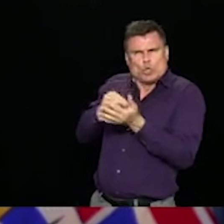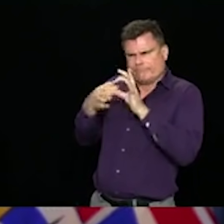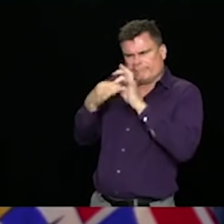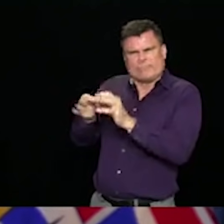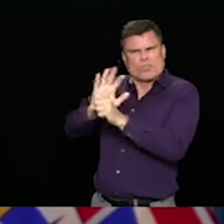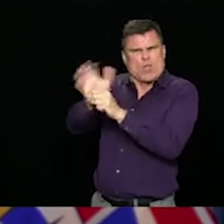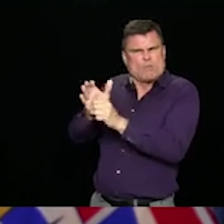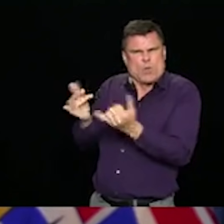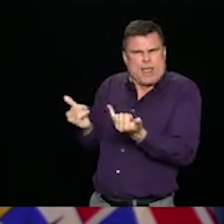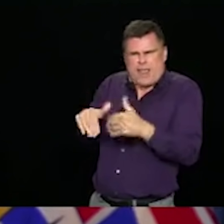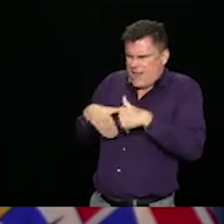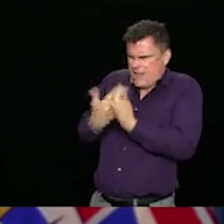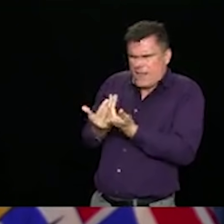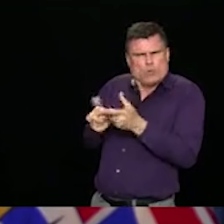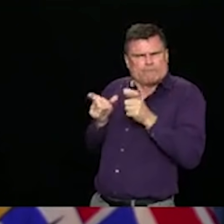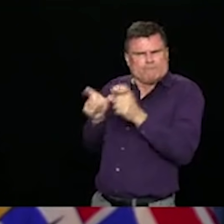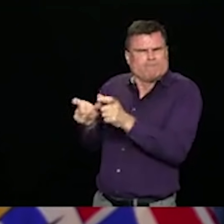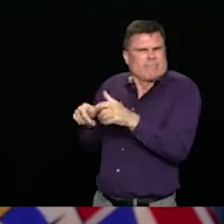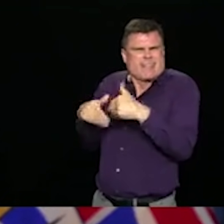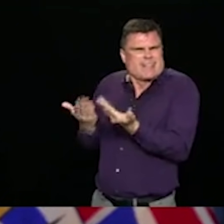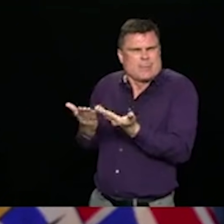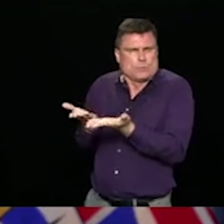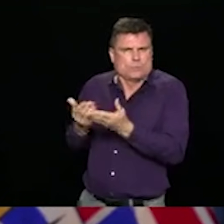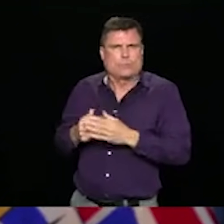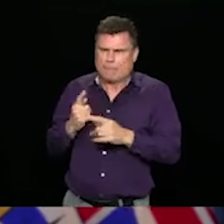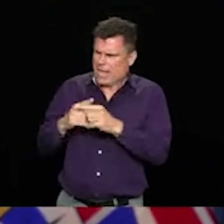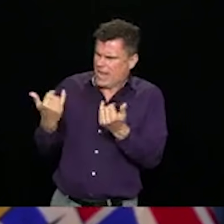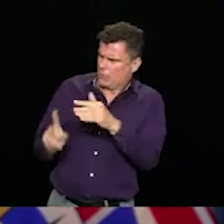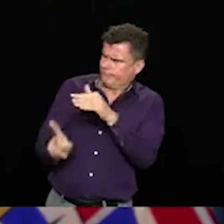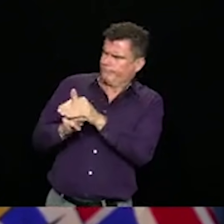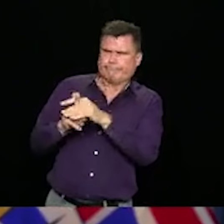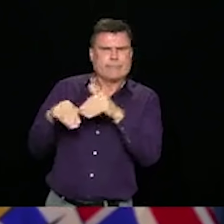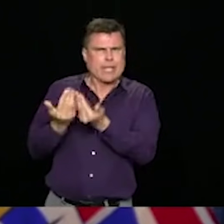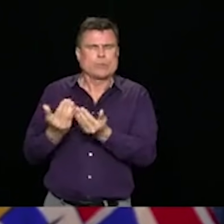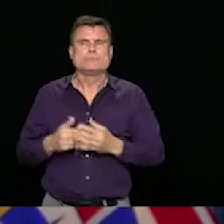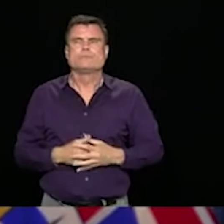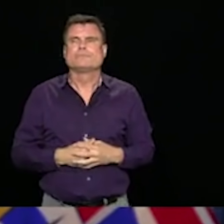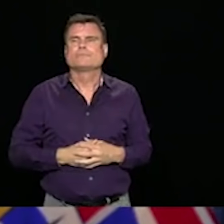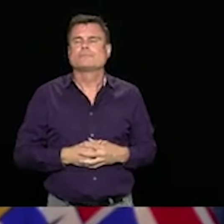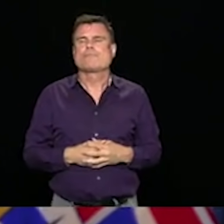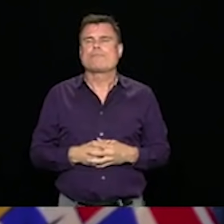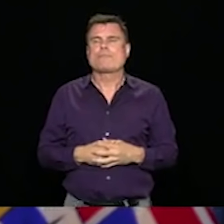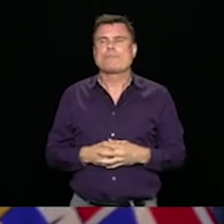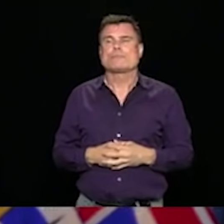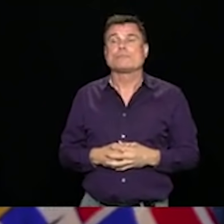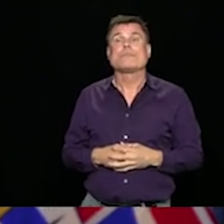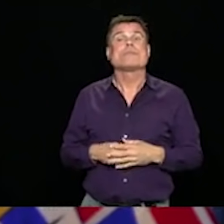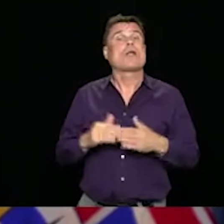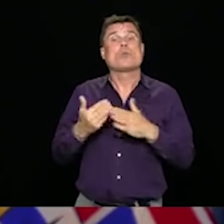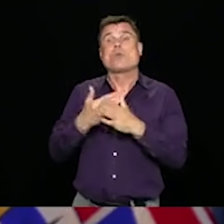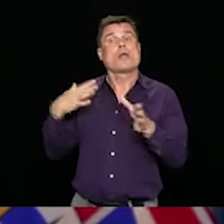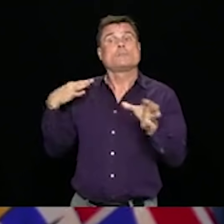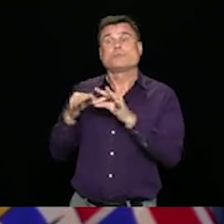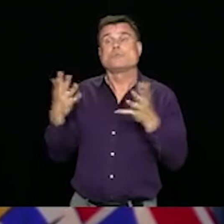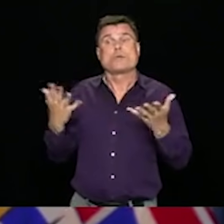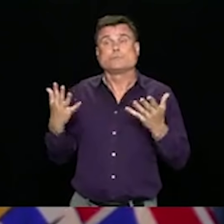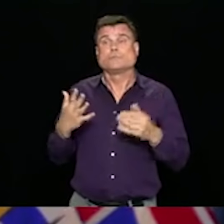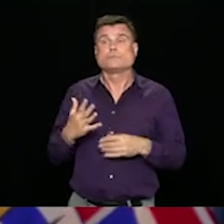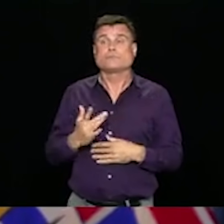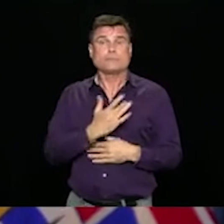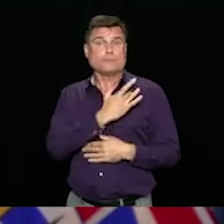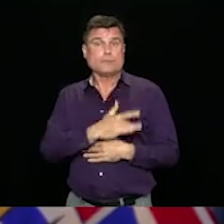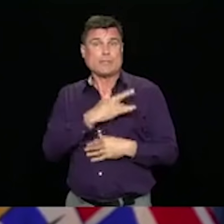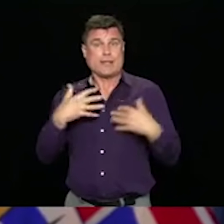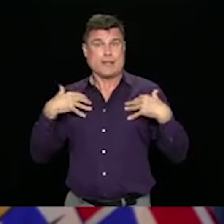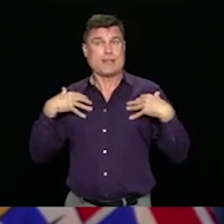I also want to say that I have updated one of the PHO orders on vending markets, and that was published today. So vending